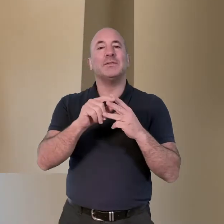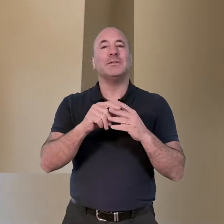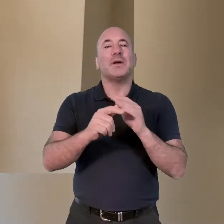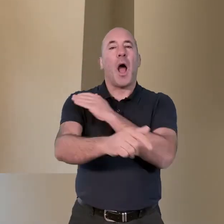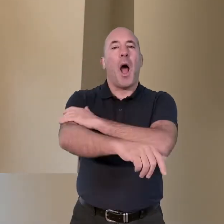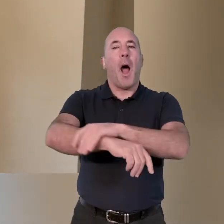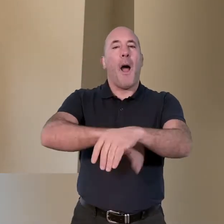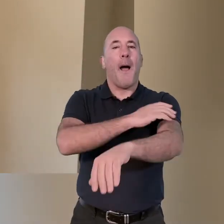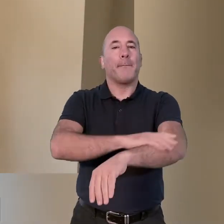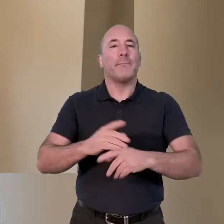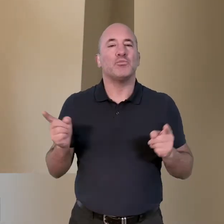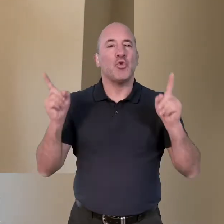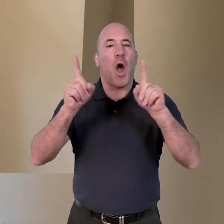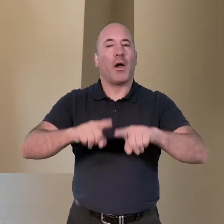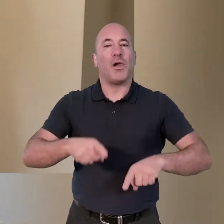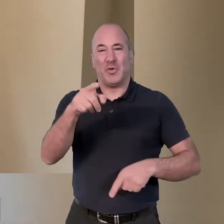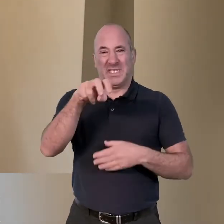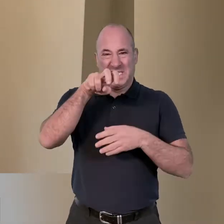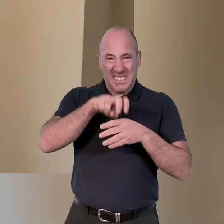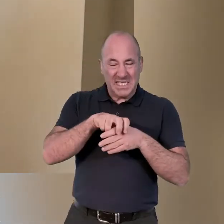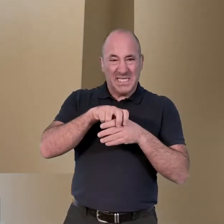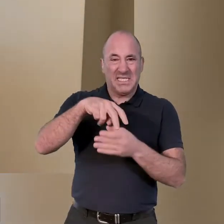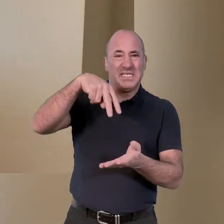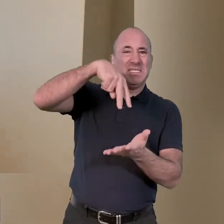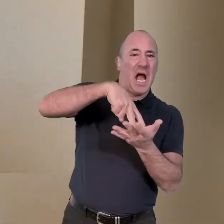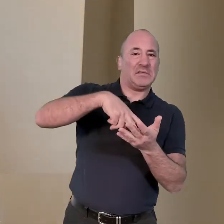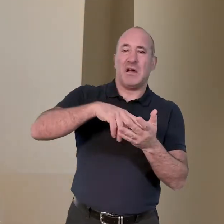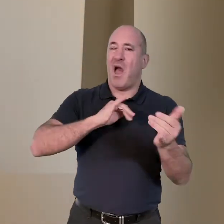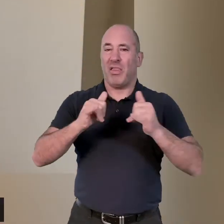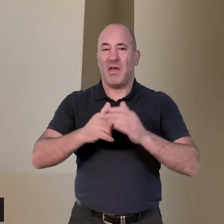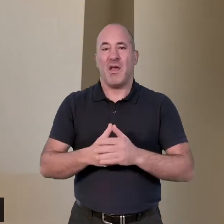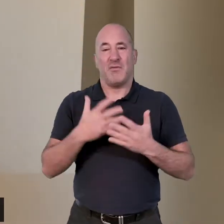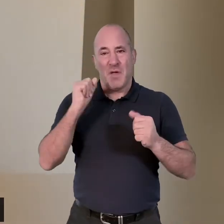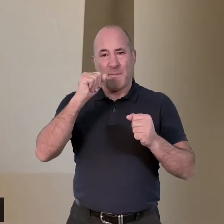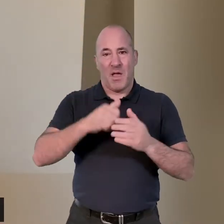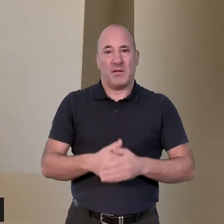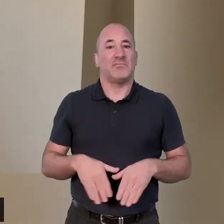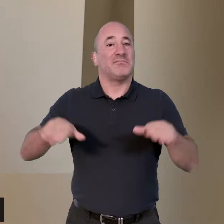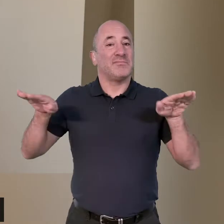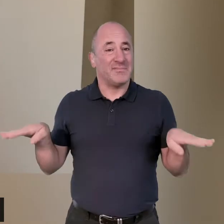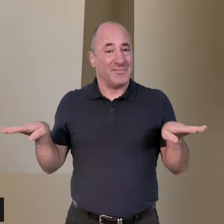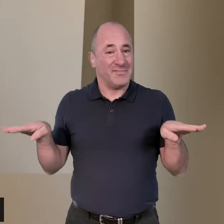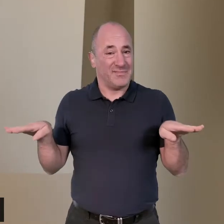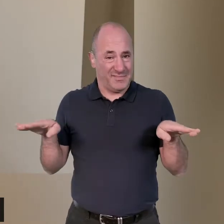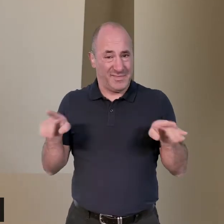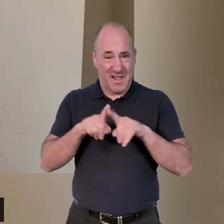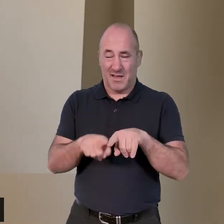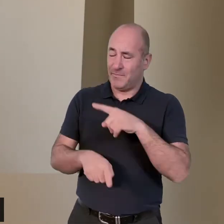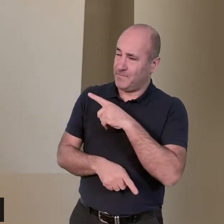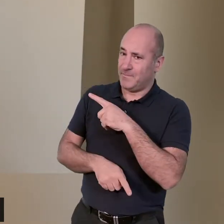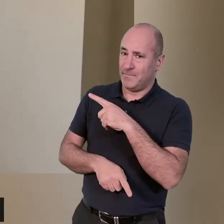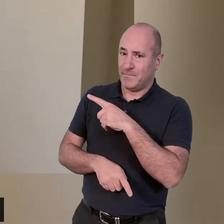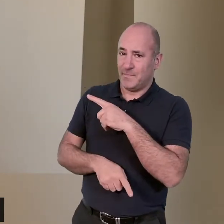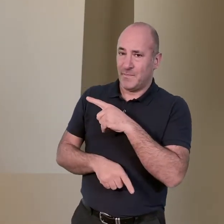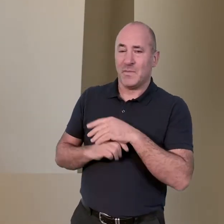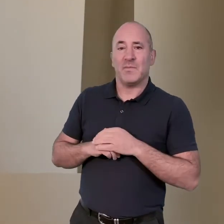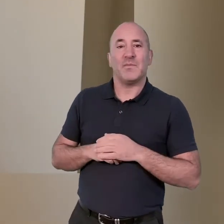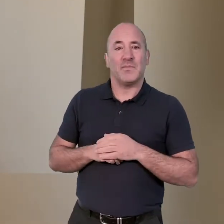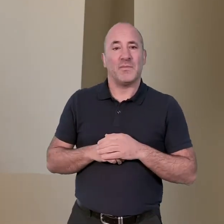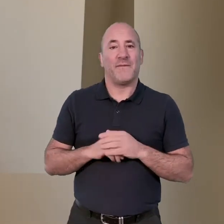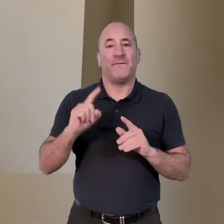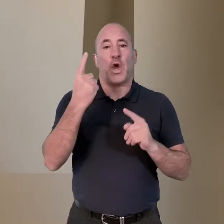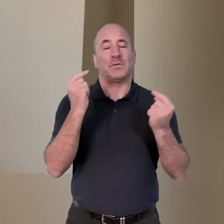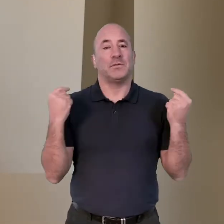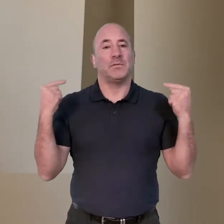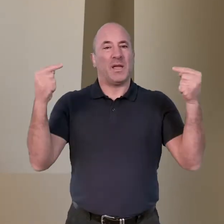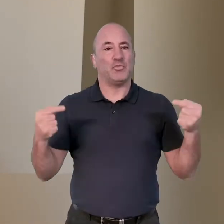going to the arm circles. So whether you're in a seated or standing position, arms straight out to the side or shoulder height,